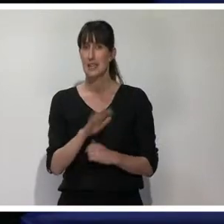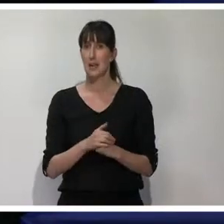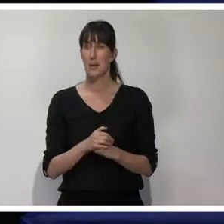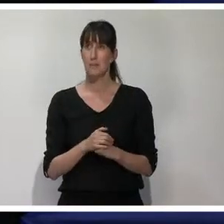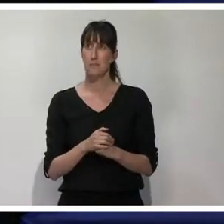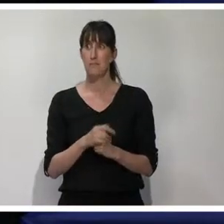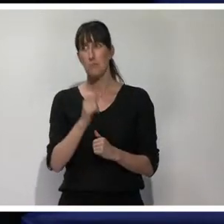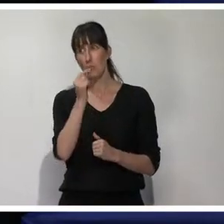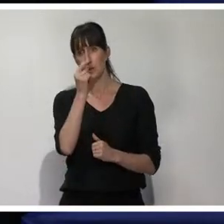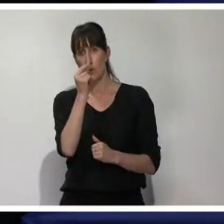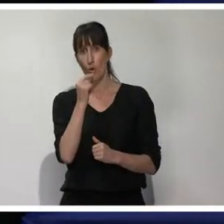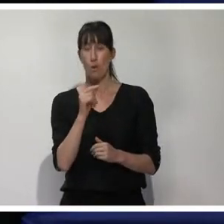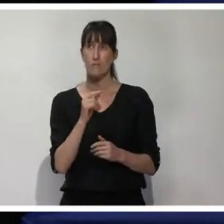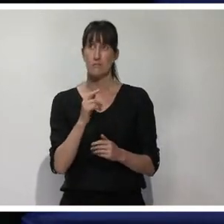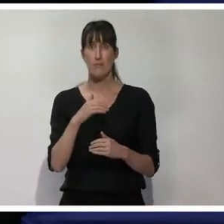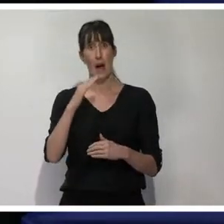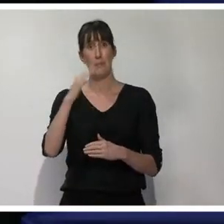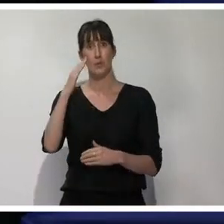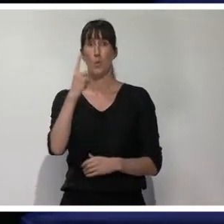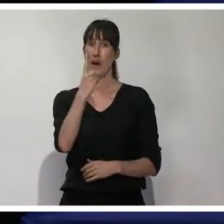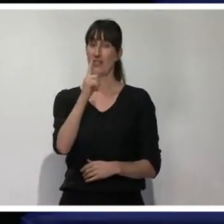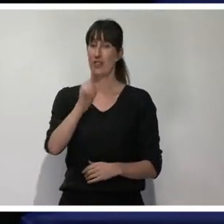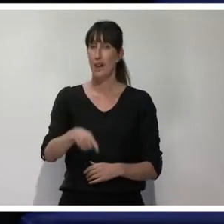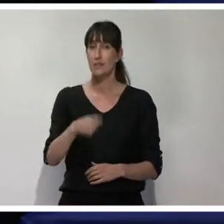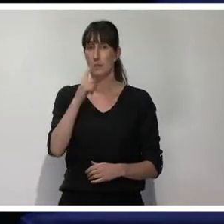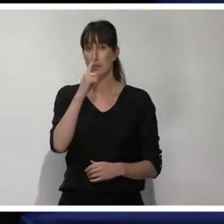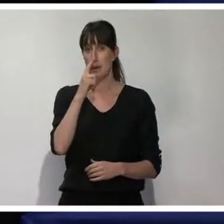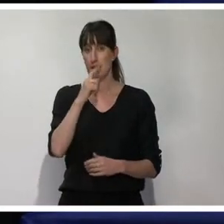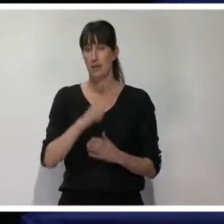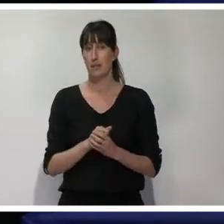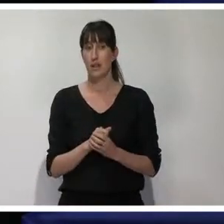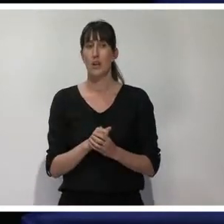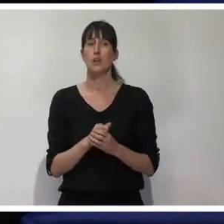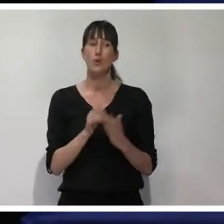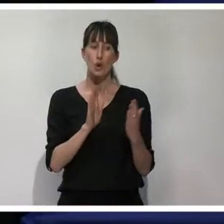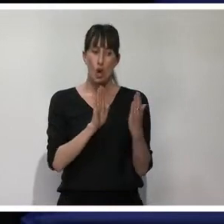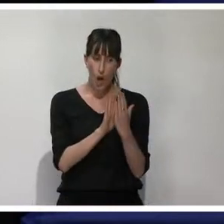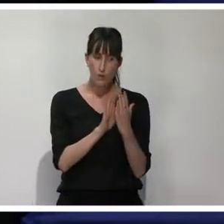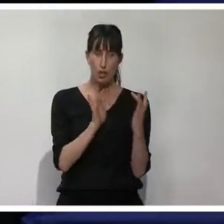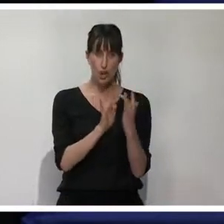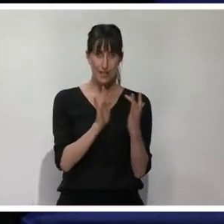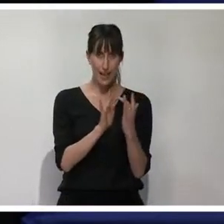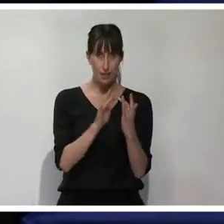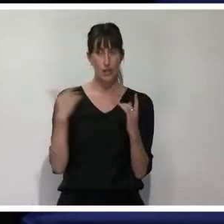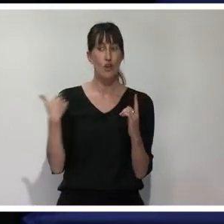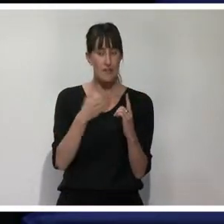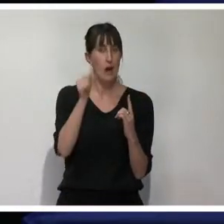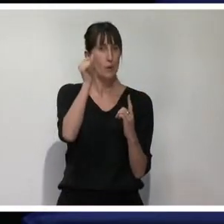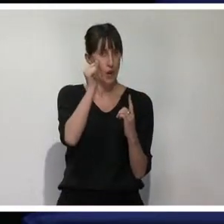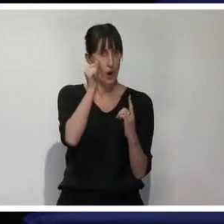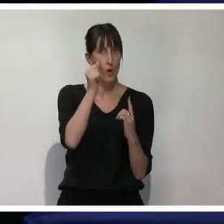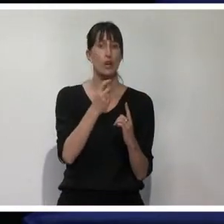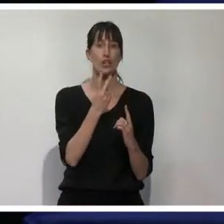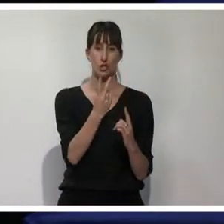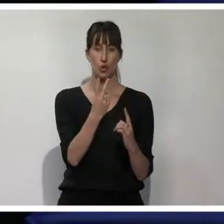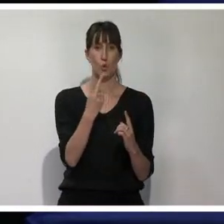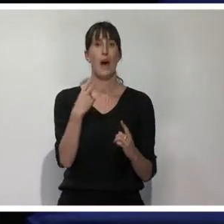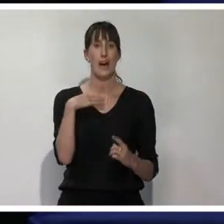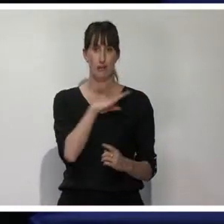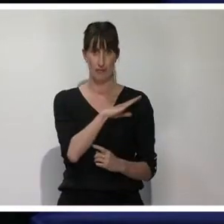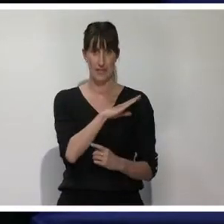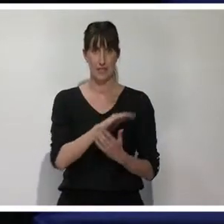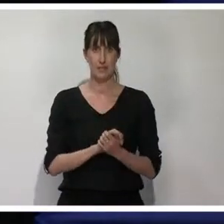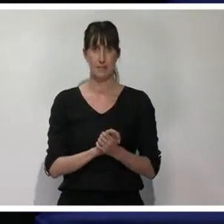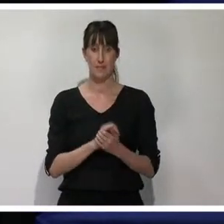over 1,000. It is the just over 200 close contacts so far who are being contacted by our